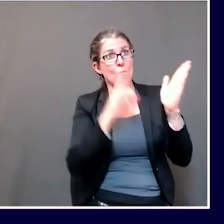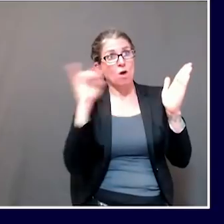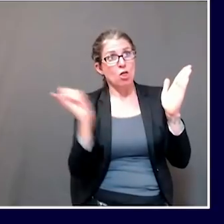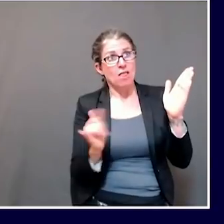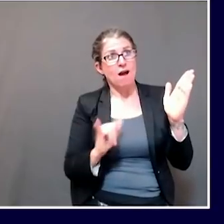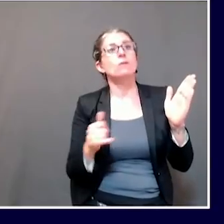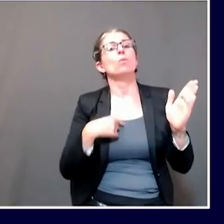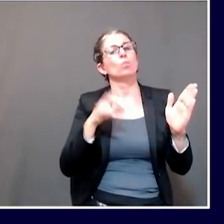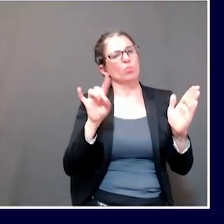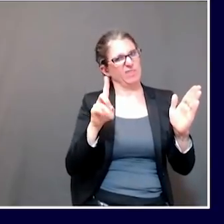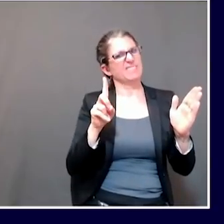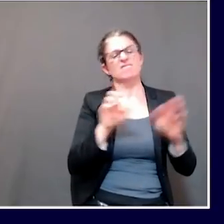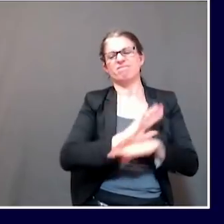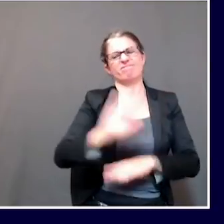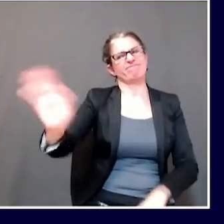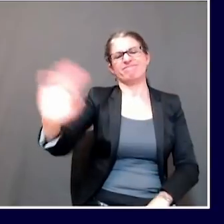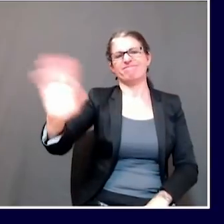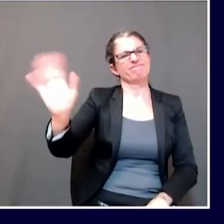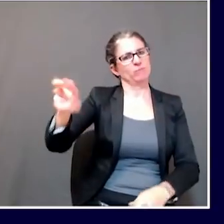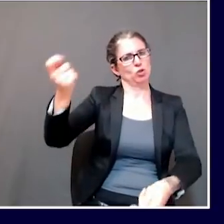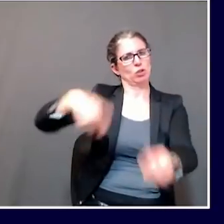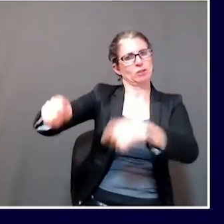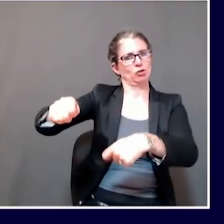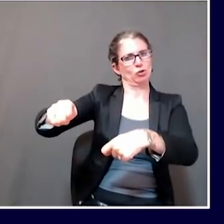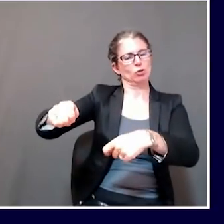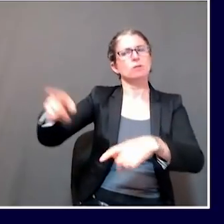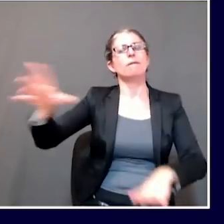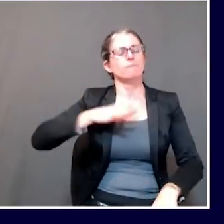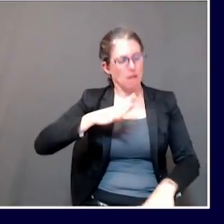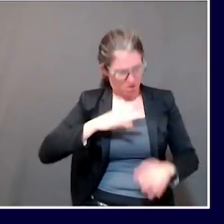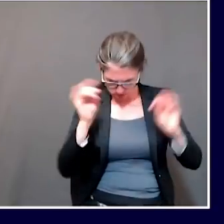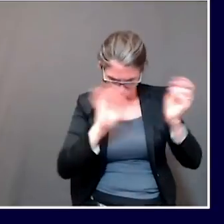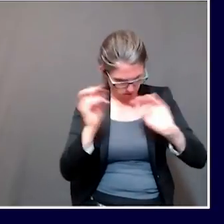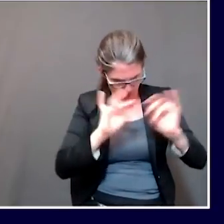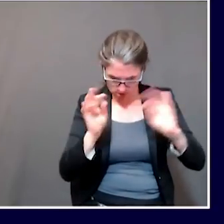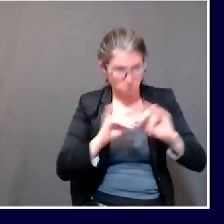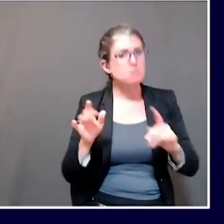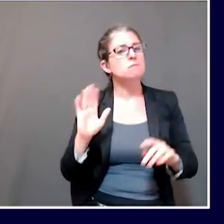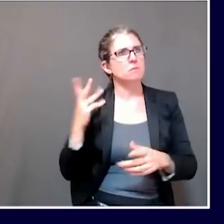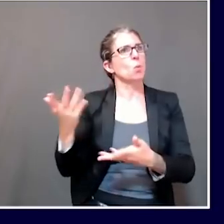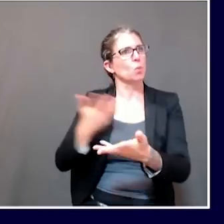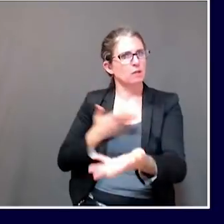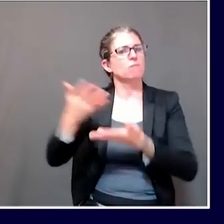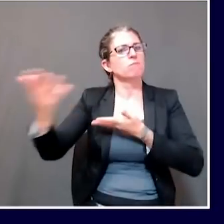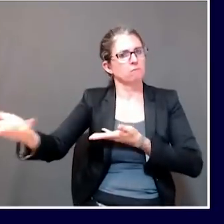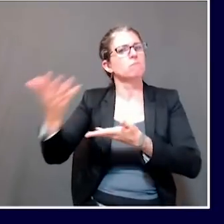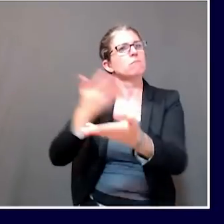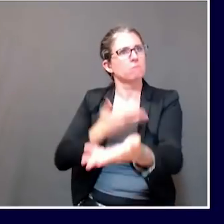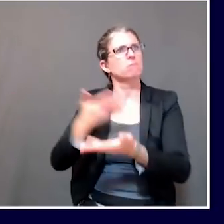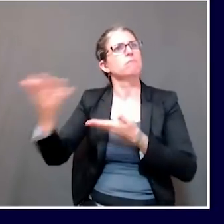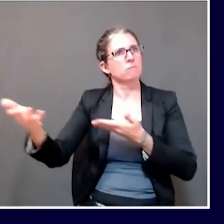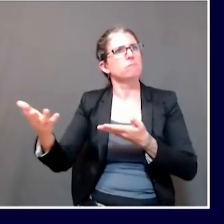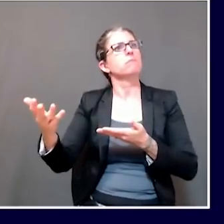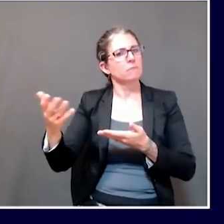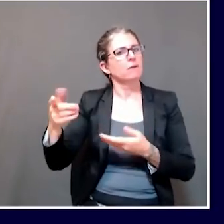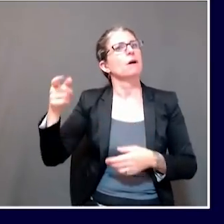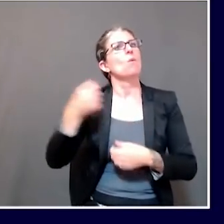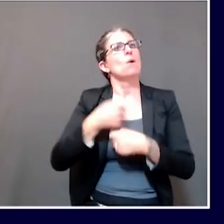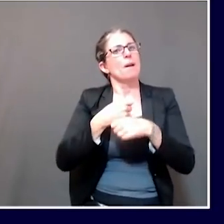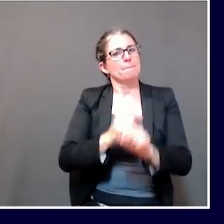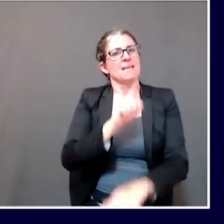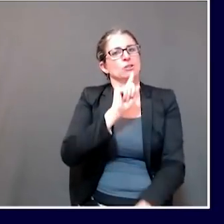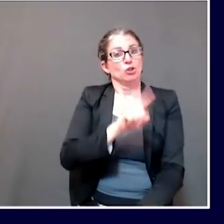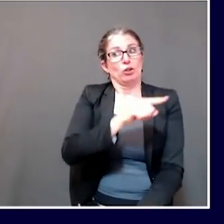have made. But another essential element of our review is to make sure that the cruise line has